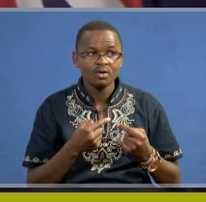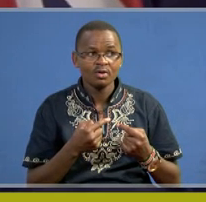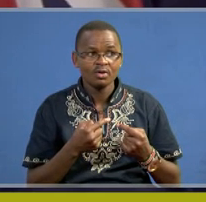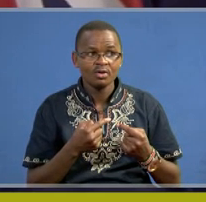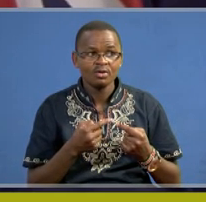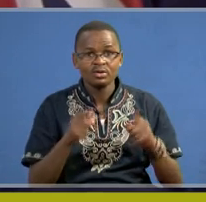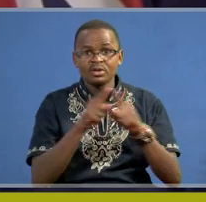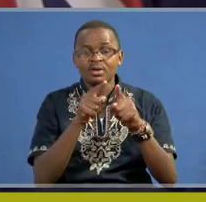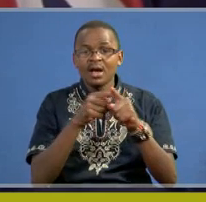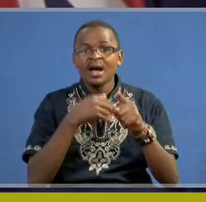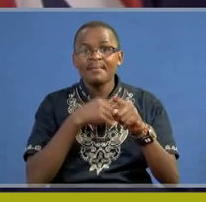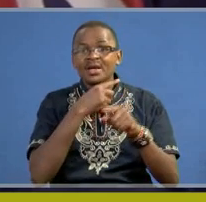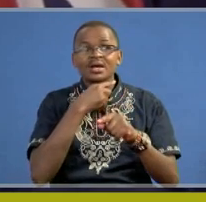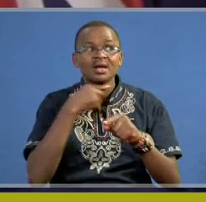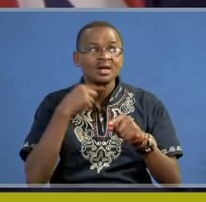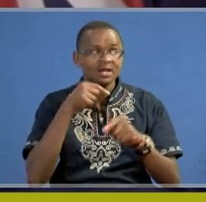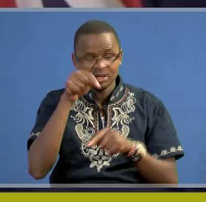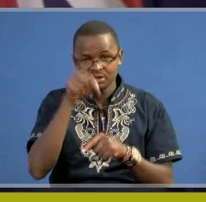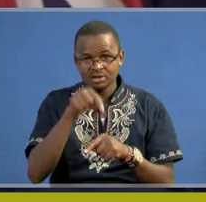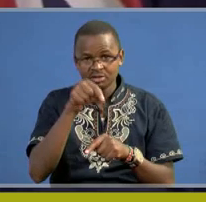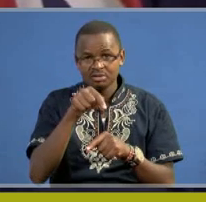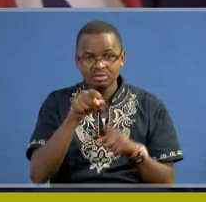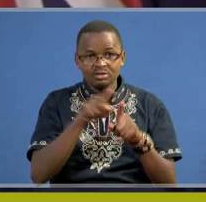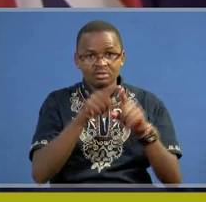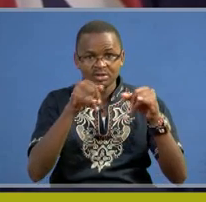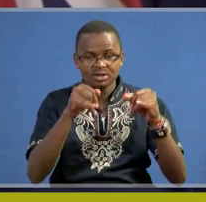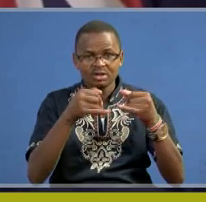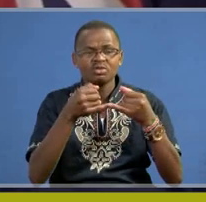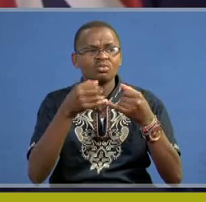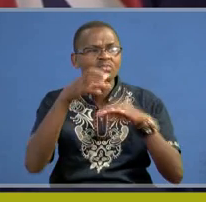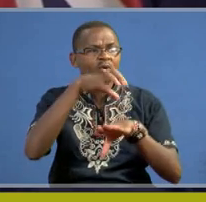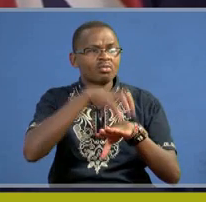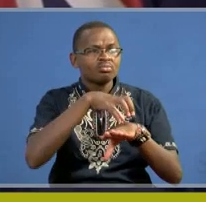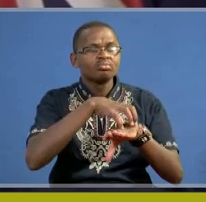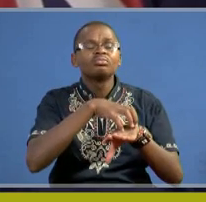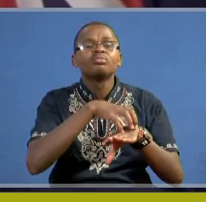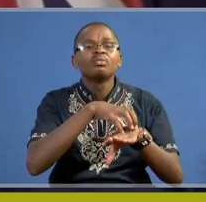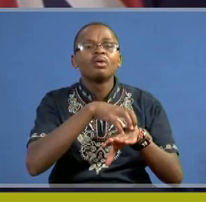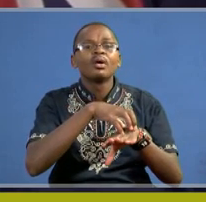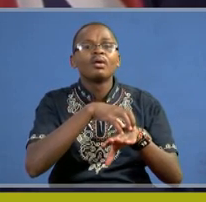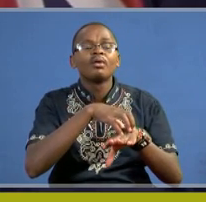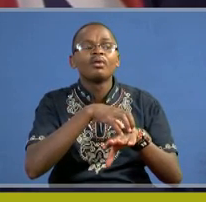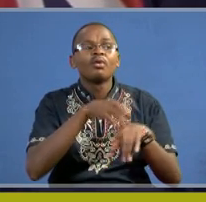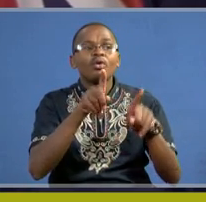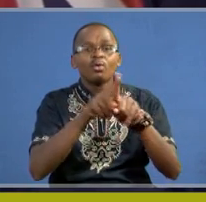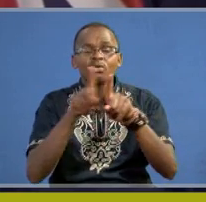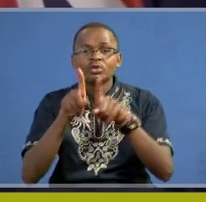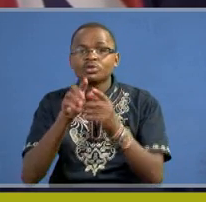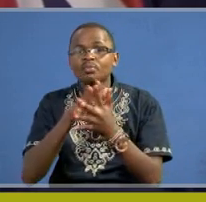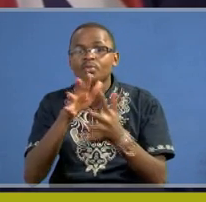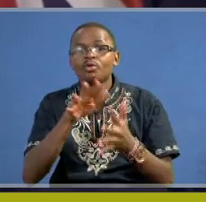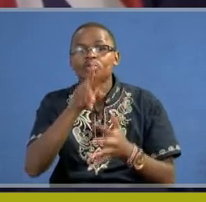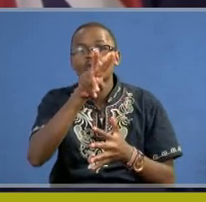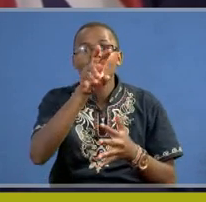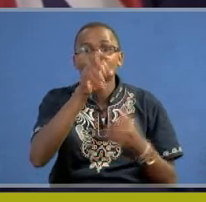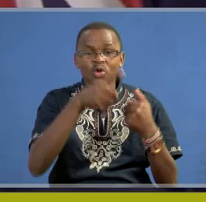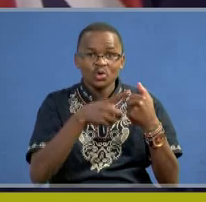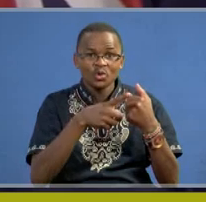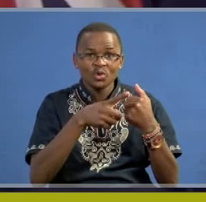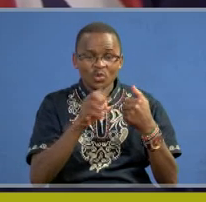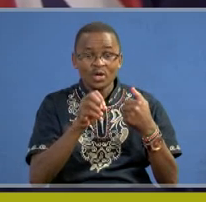sushi have been killed at Dean's Avenue mosque there are also more than 20